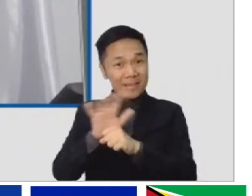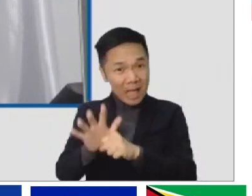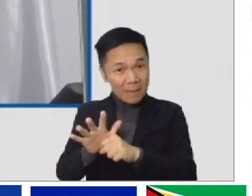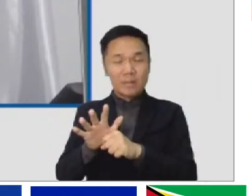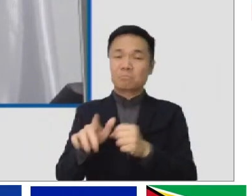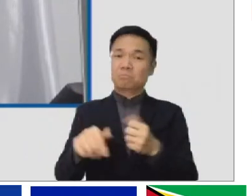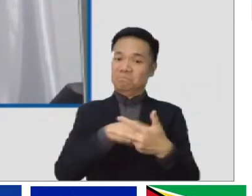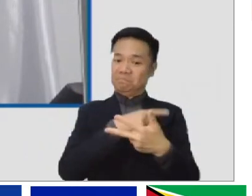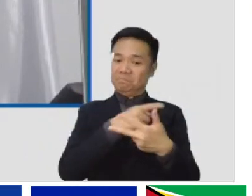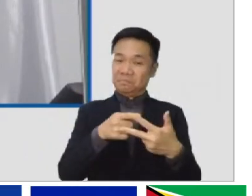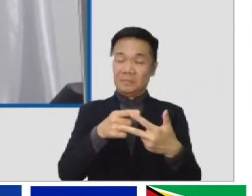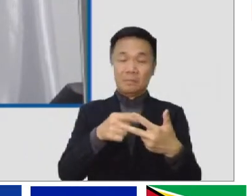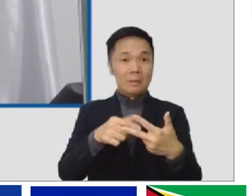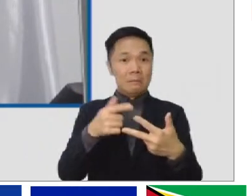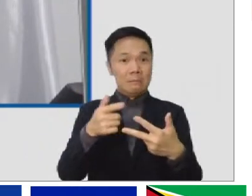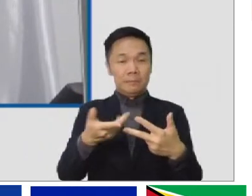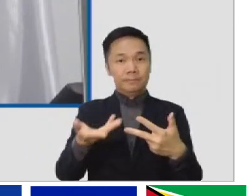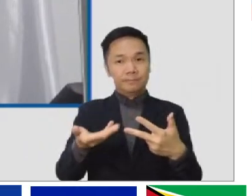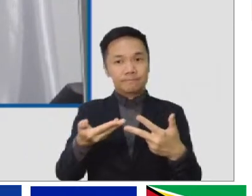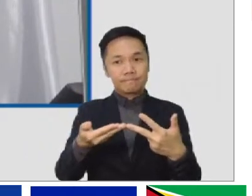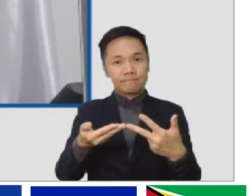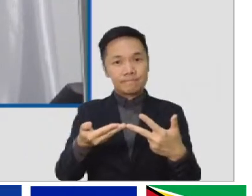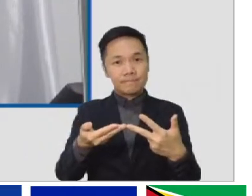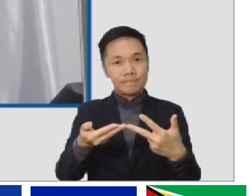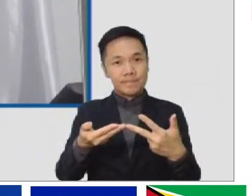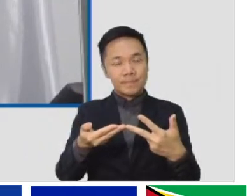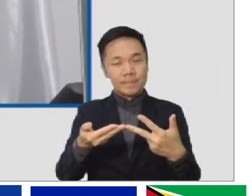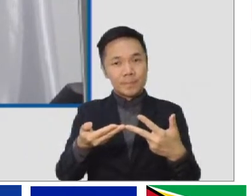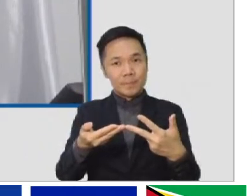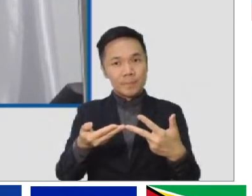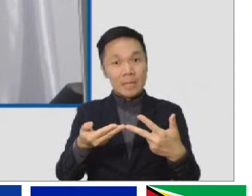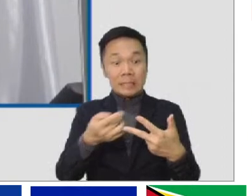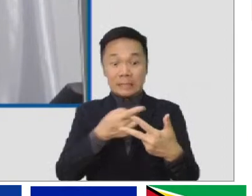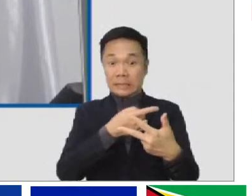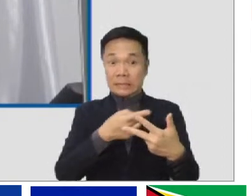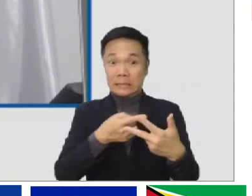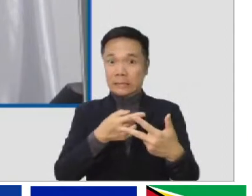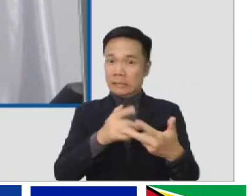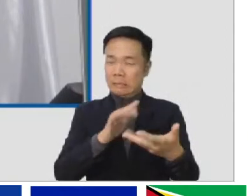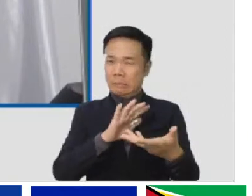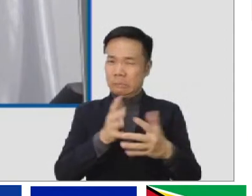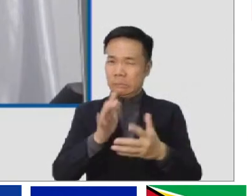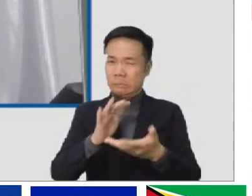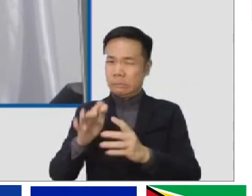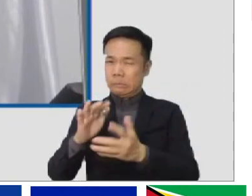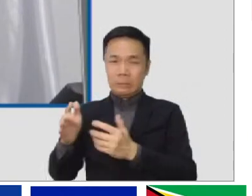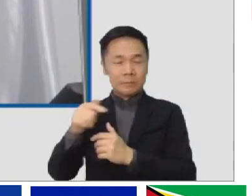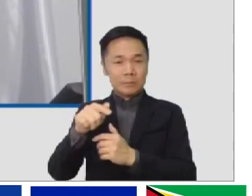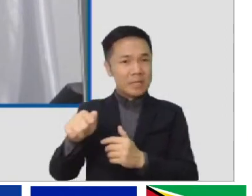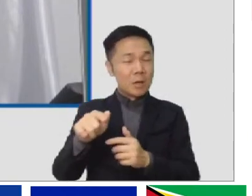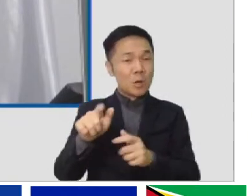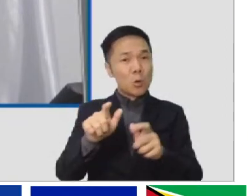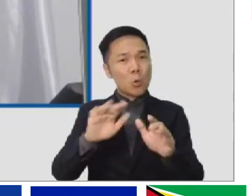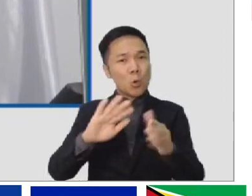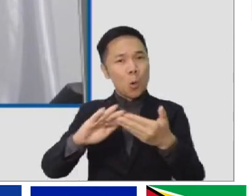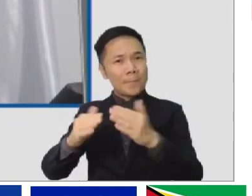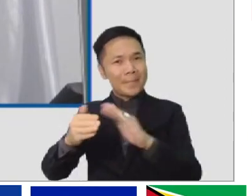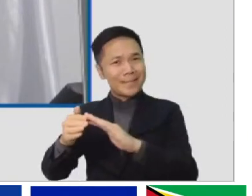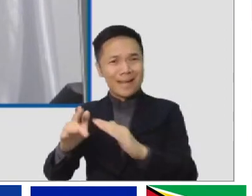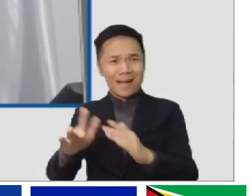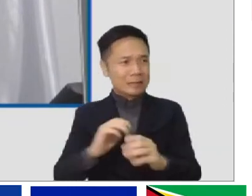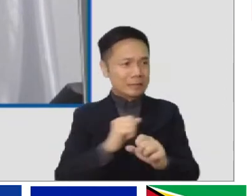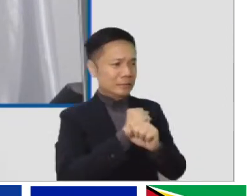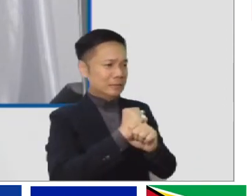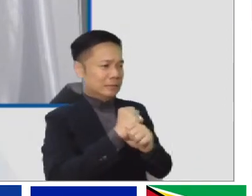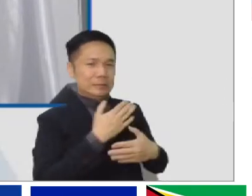chains. And we could tell that a lot of communities were ready to protect all our lives and also for us to be able to